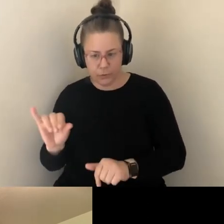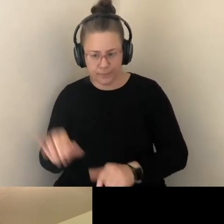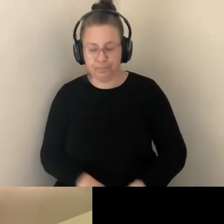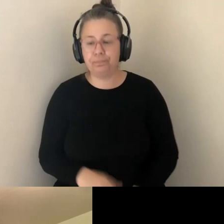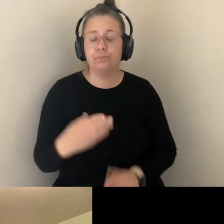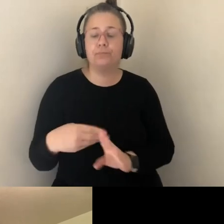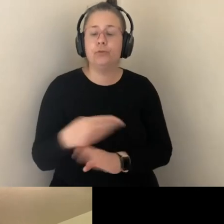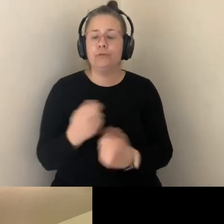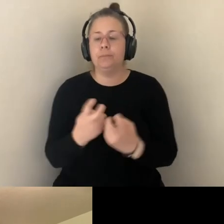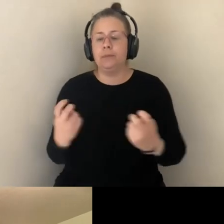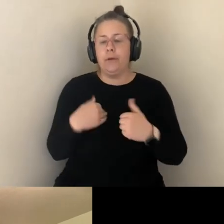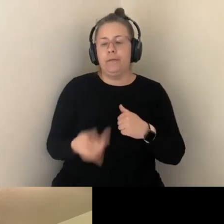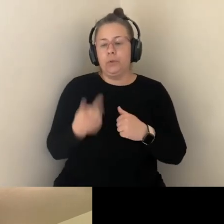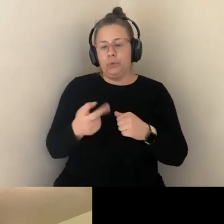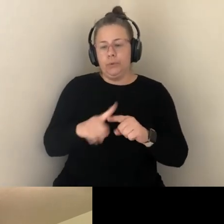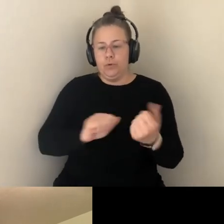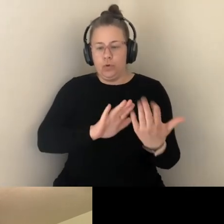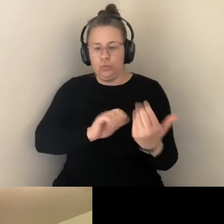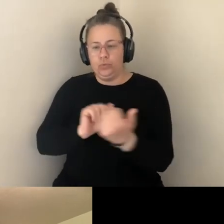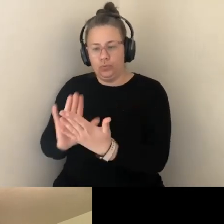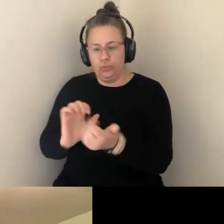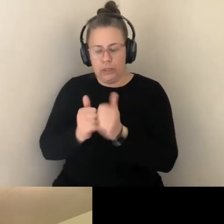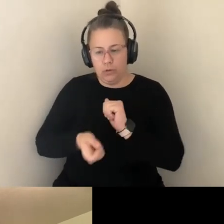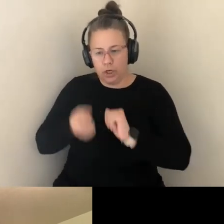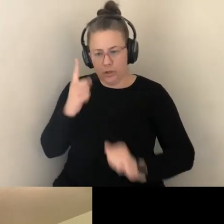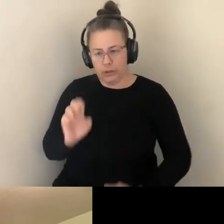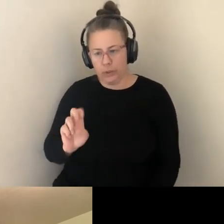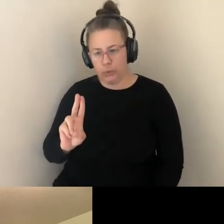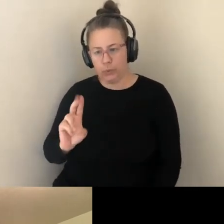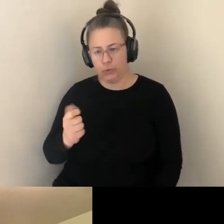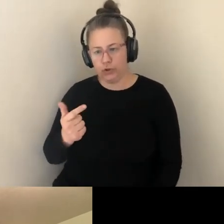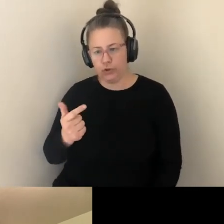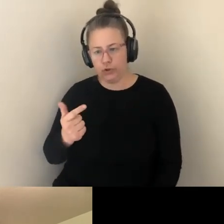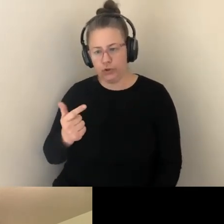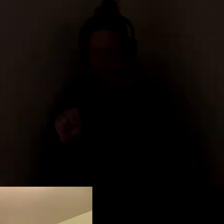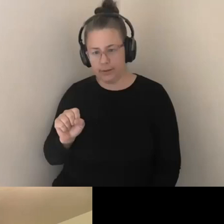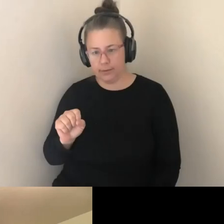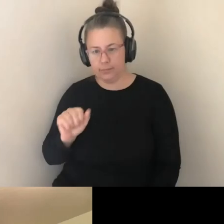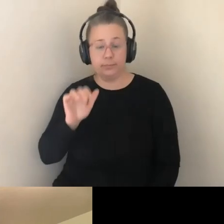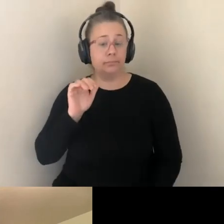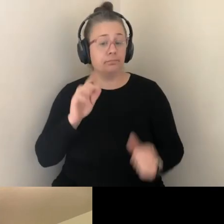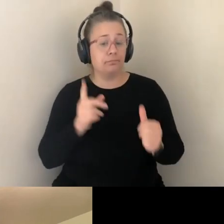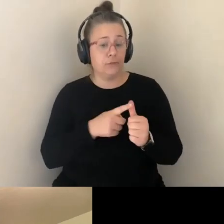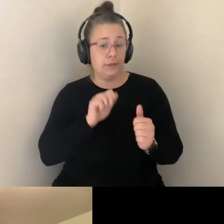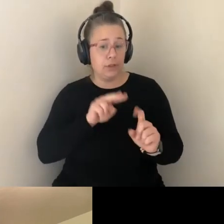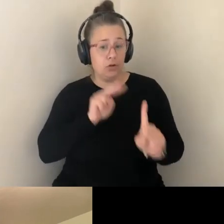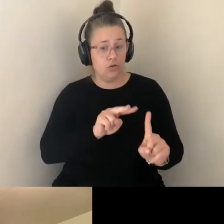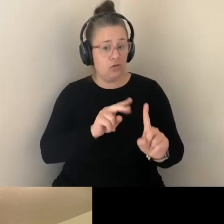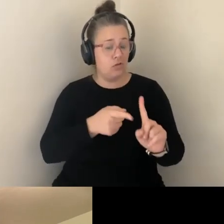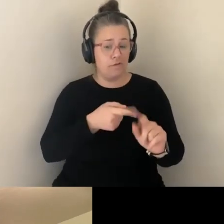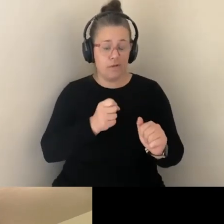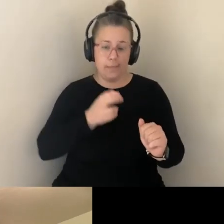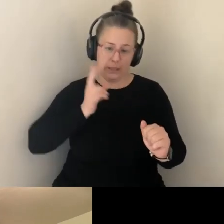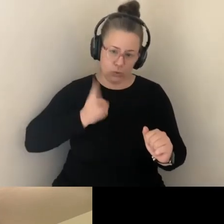to understand the term eugenics. One is to see it as a primarily historical phenomenon that is defined by the means